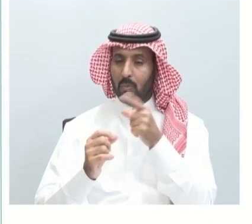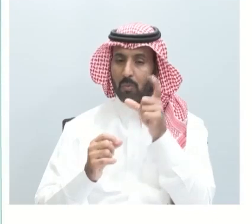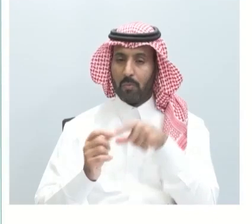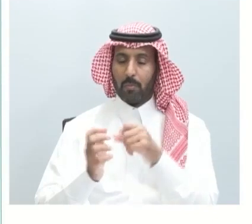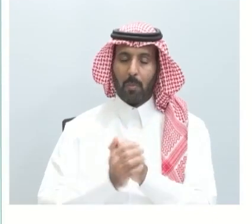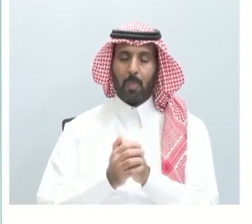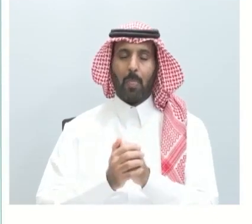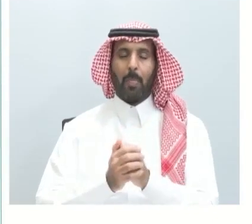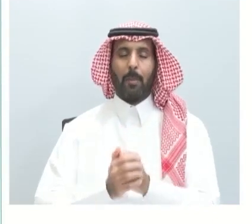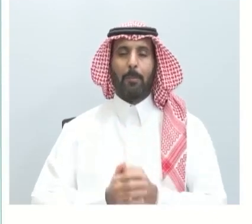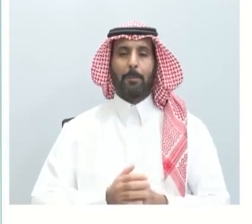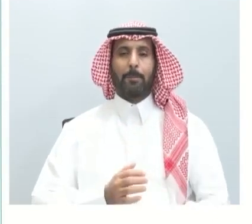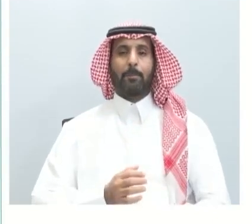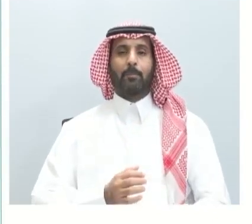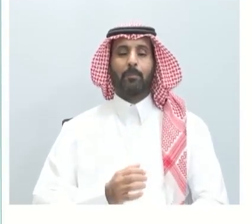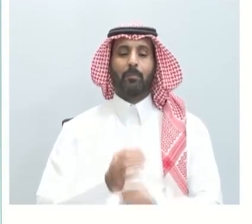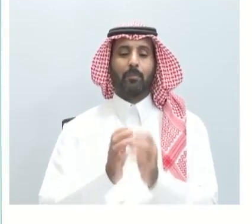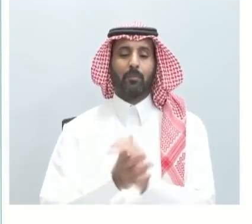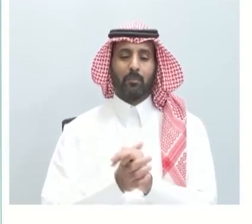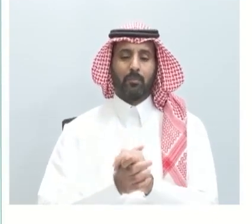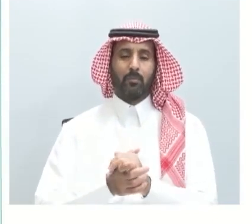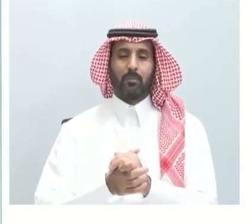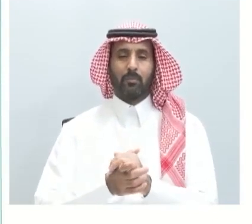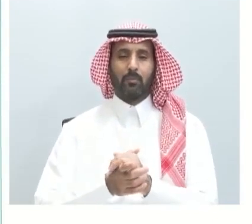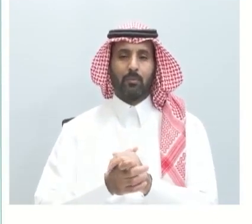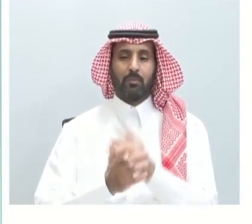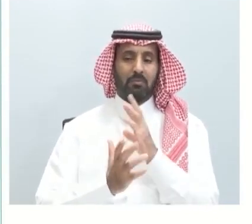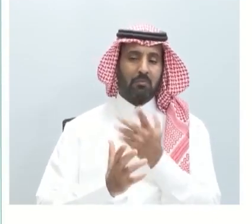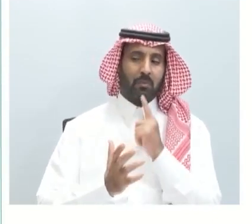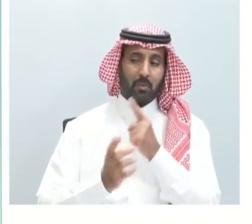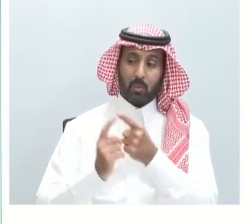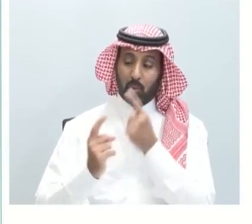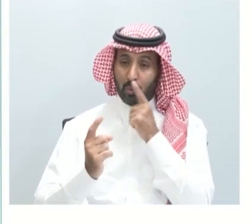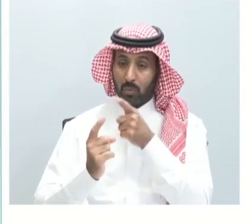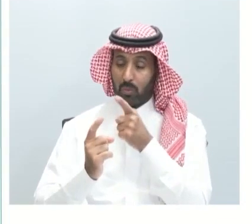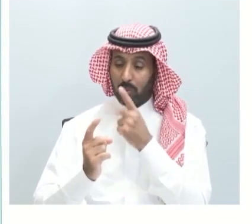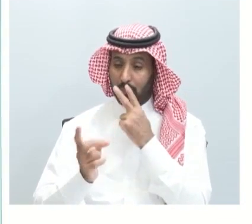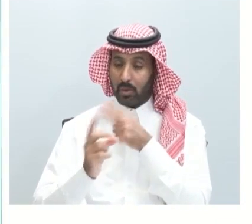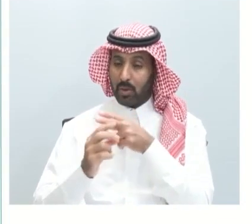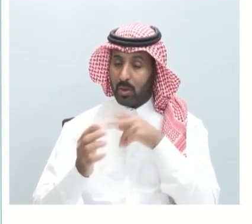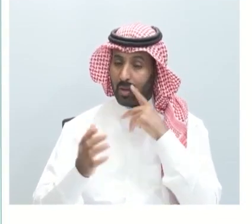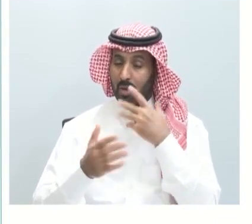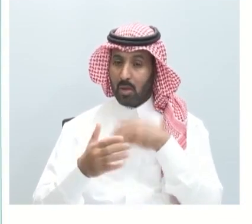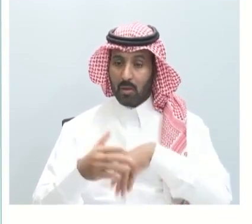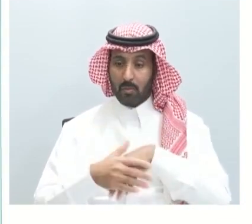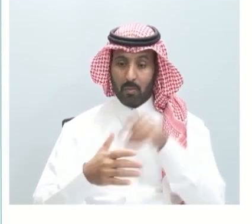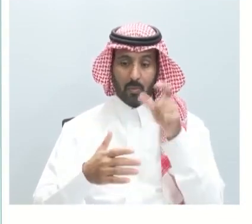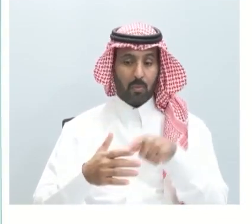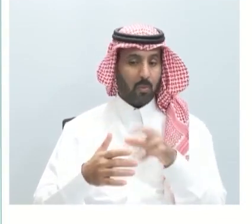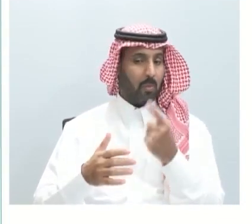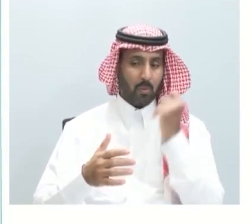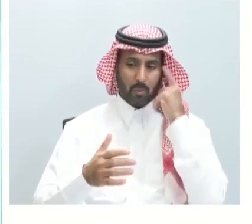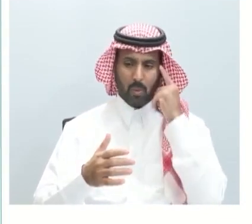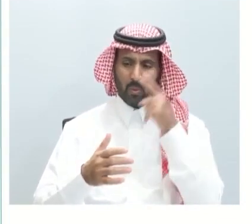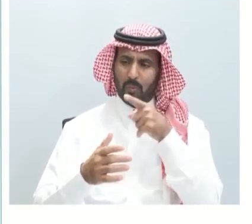most famous person you've ever met? Maybe you met a celebrity, an actor, a football player. So write the